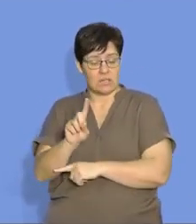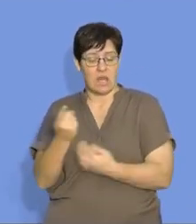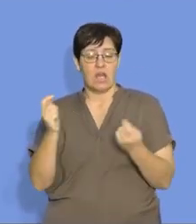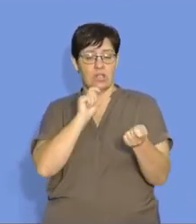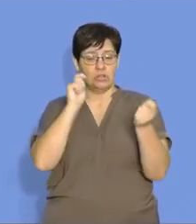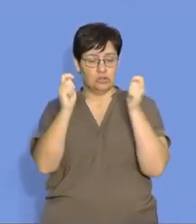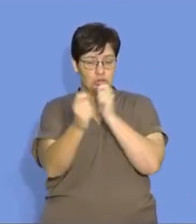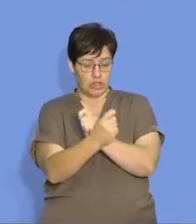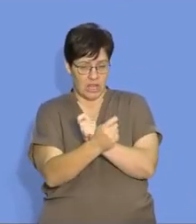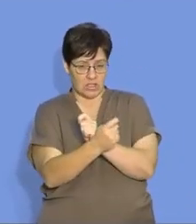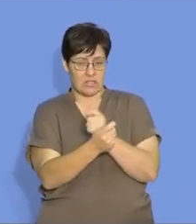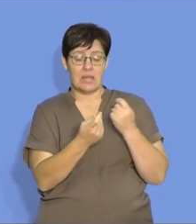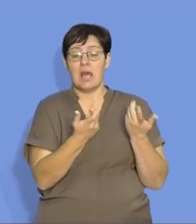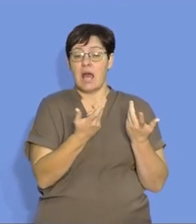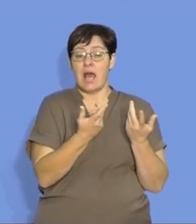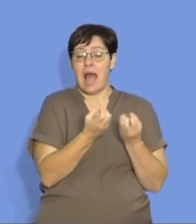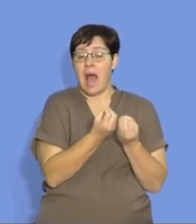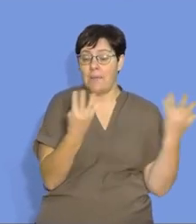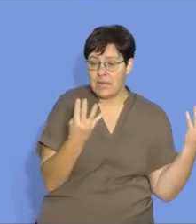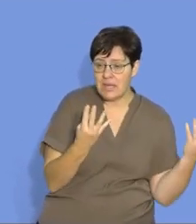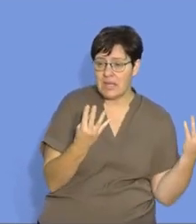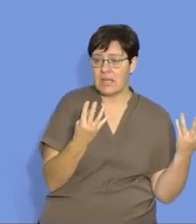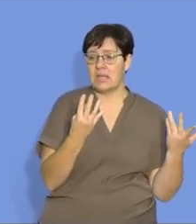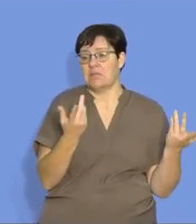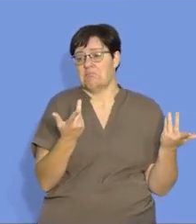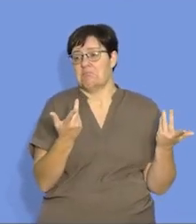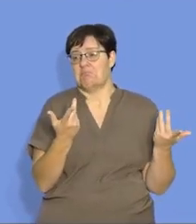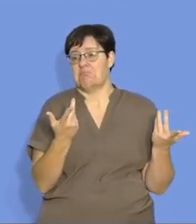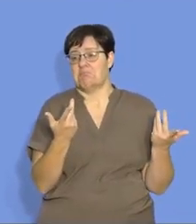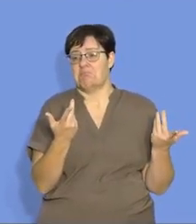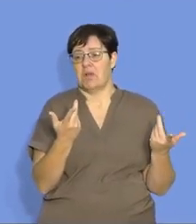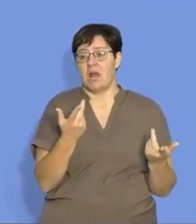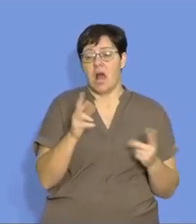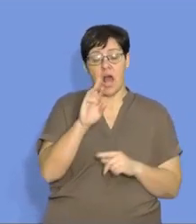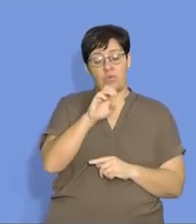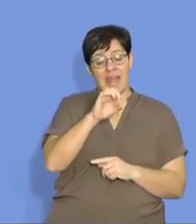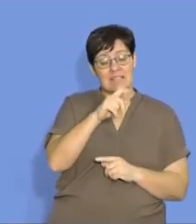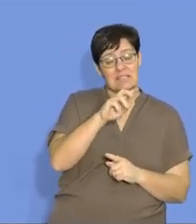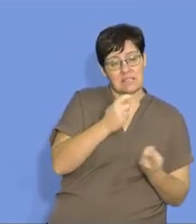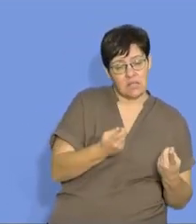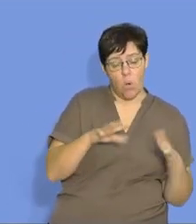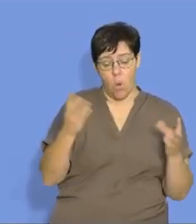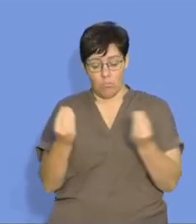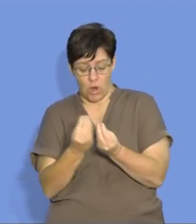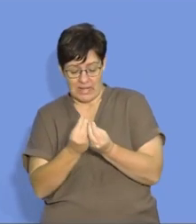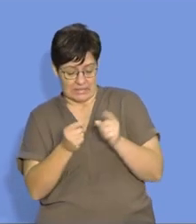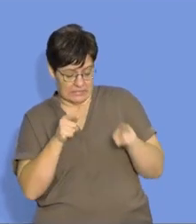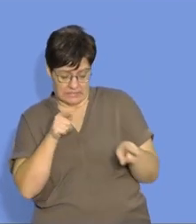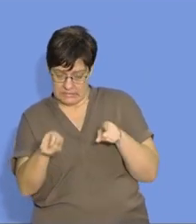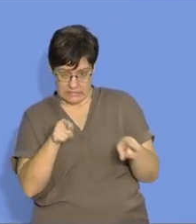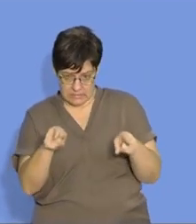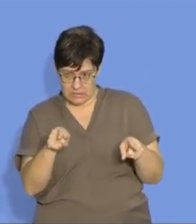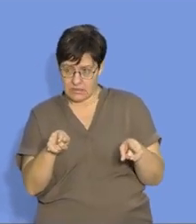of your reactant or product. So you can decide whether you will take the reactant or whether you will take the product, but